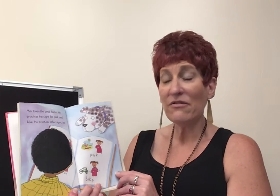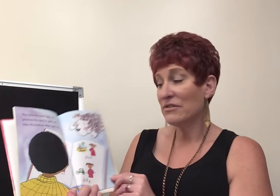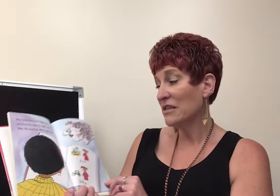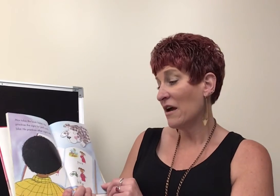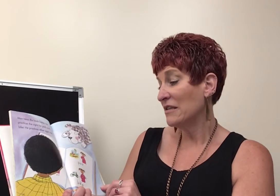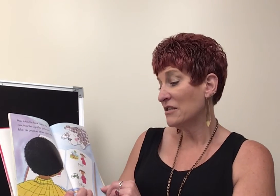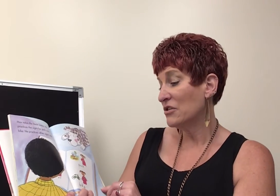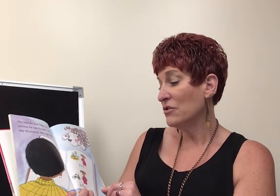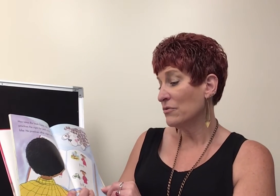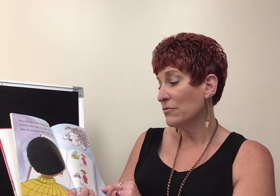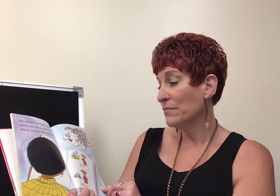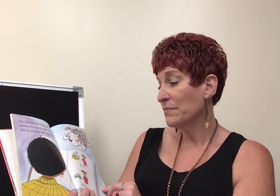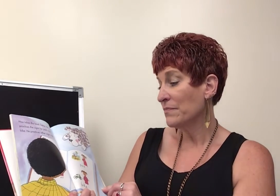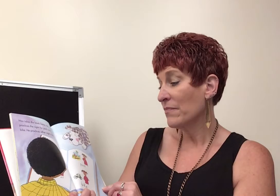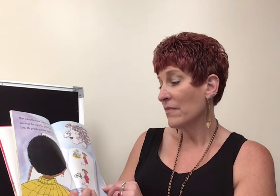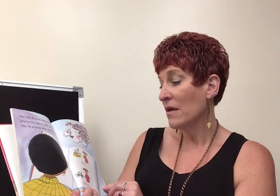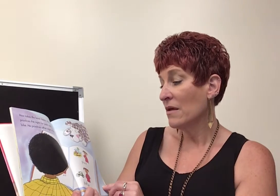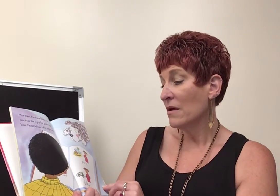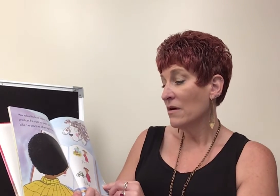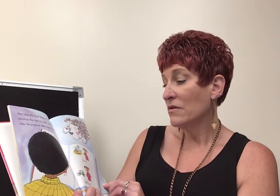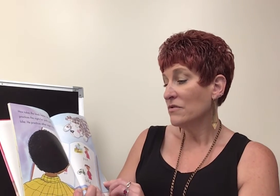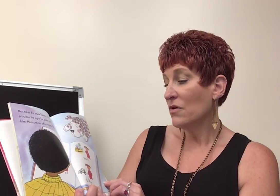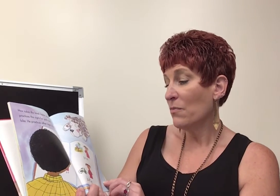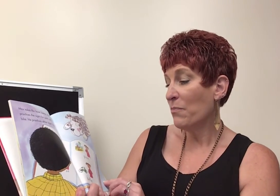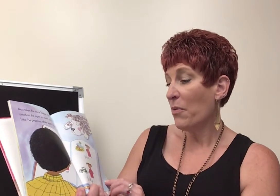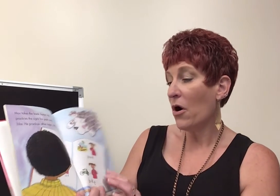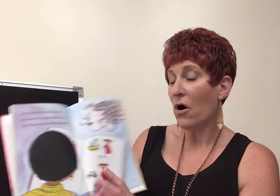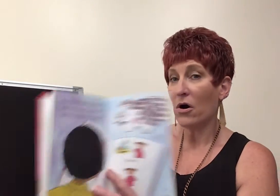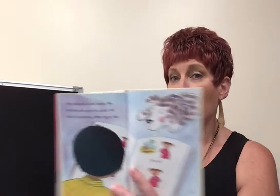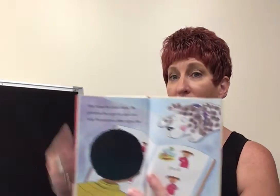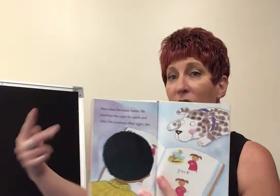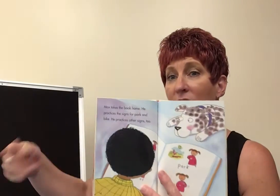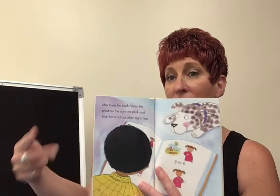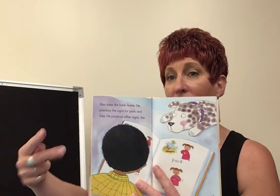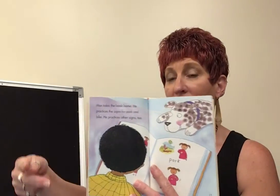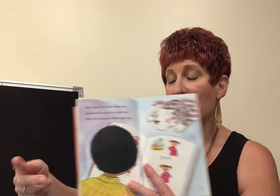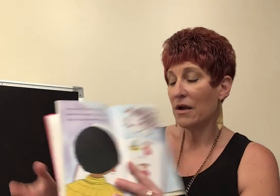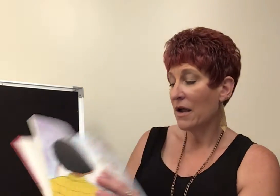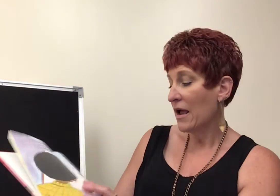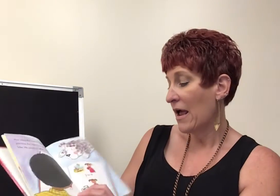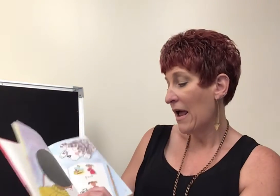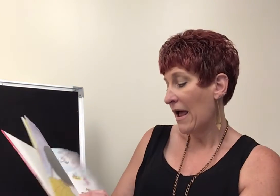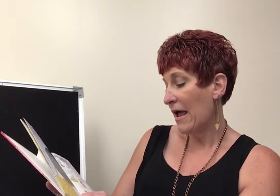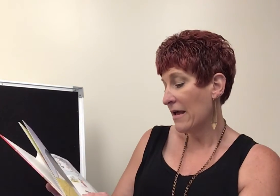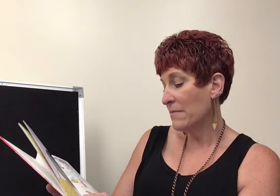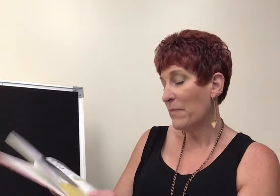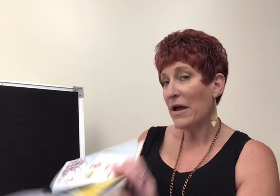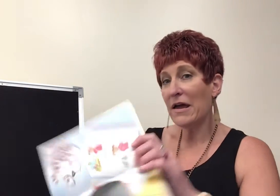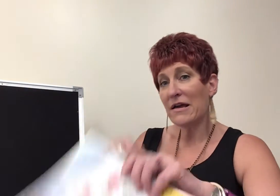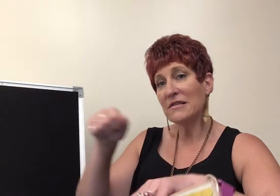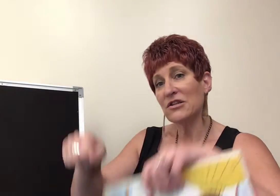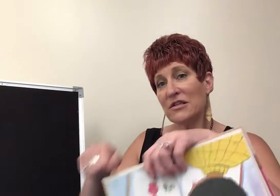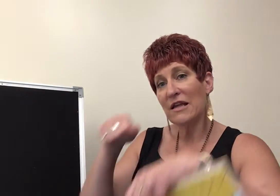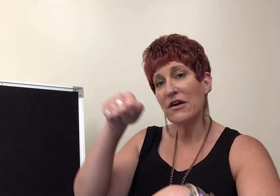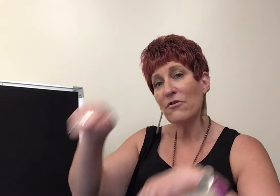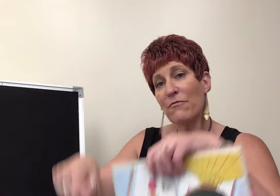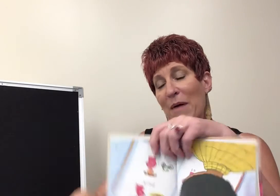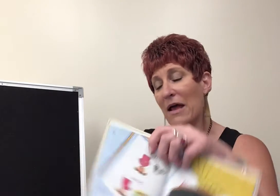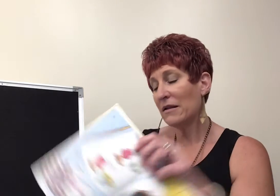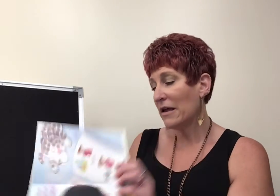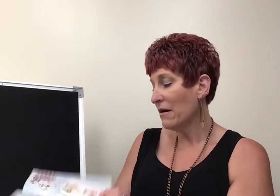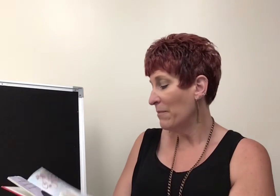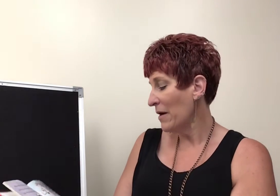practices other signs too. So park and bike is just like